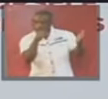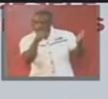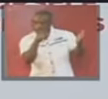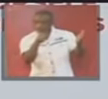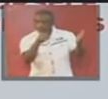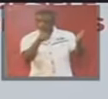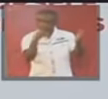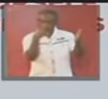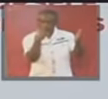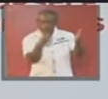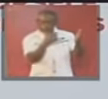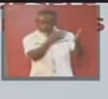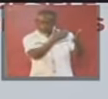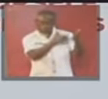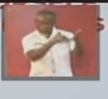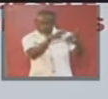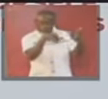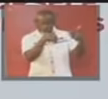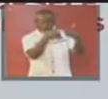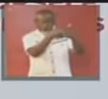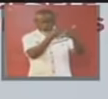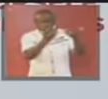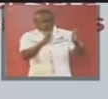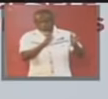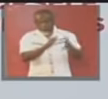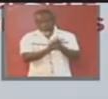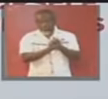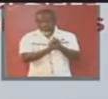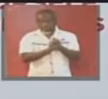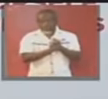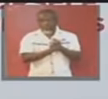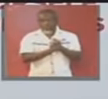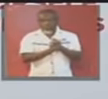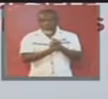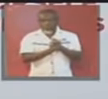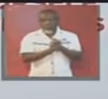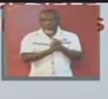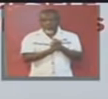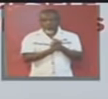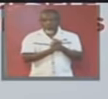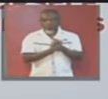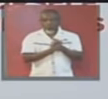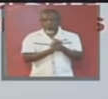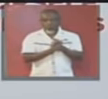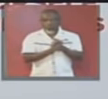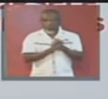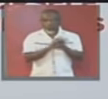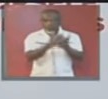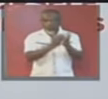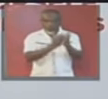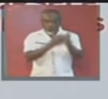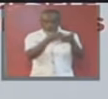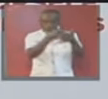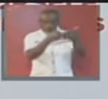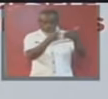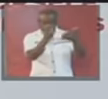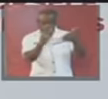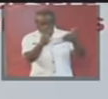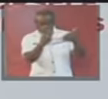good place to be, of all. Page 2, you will see some reds in that first